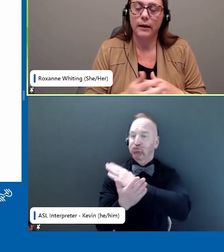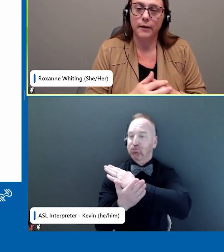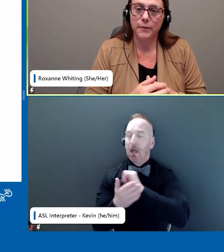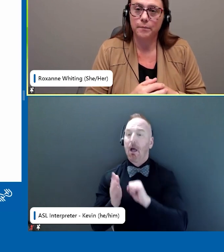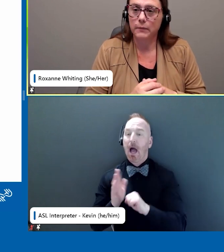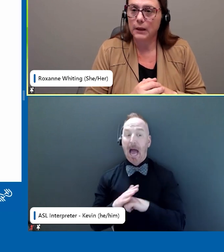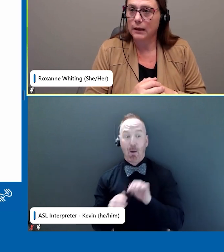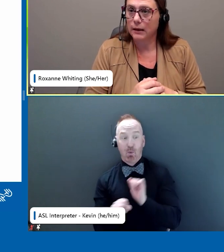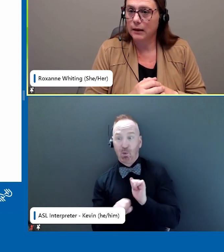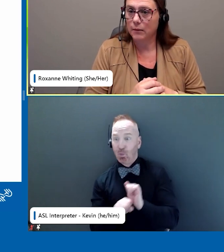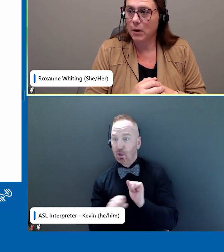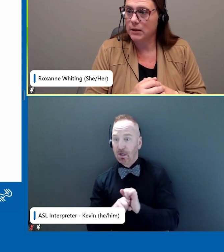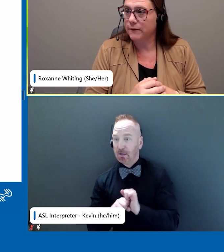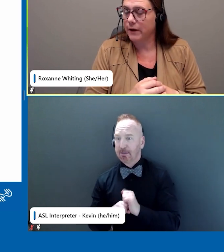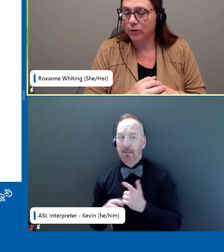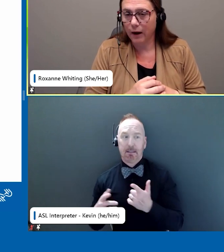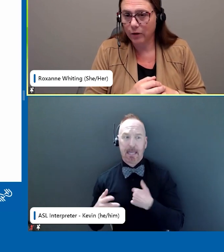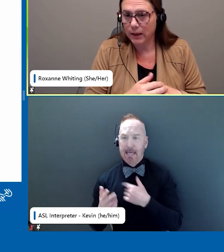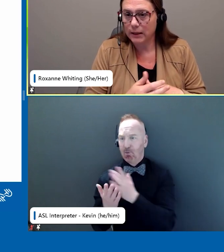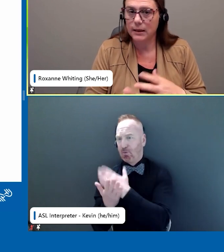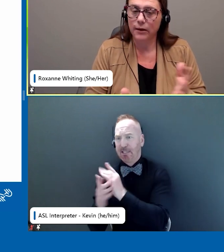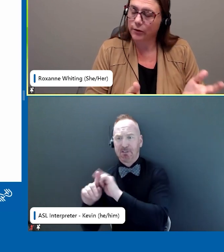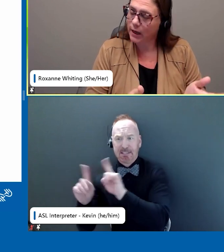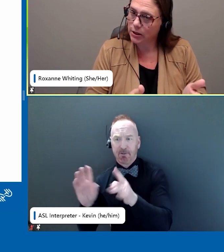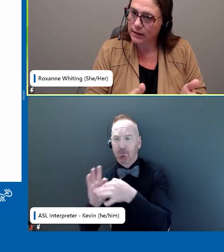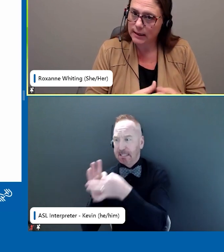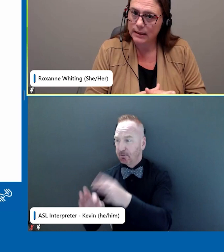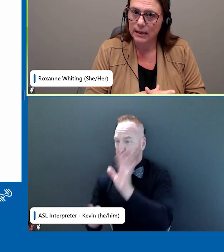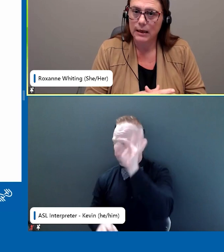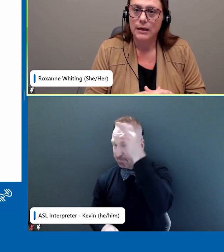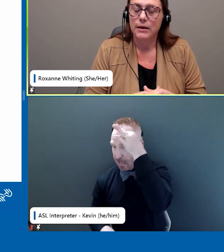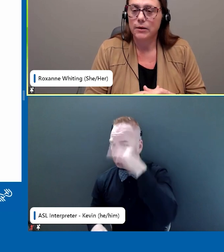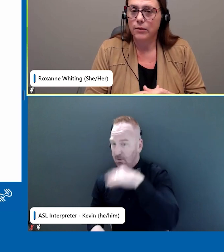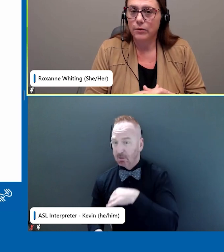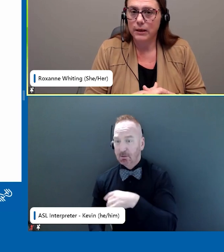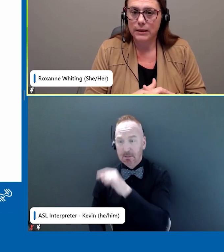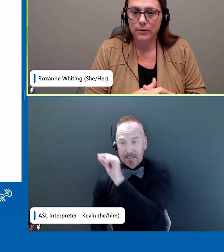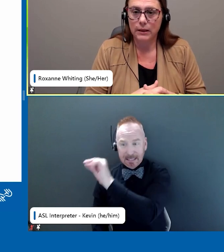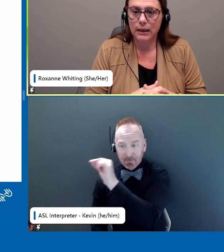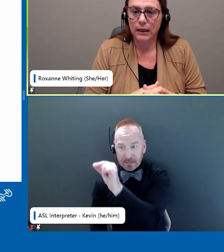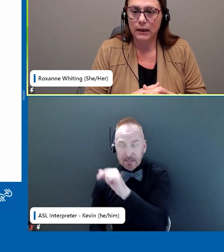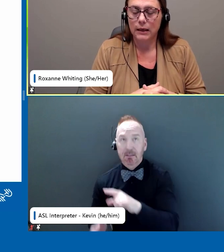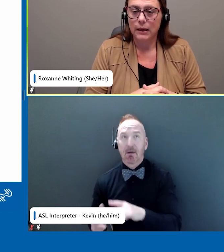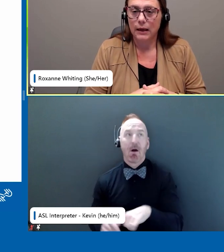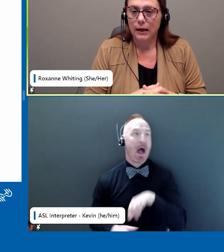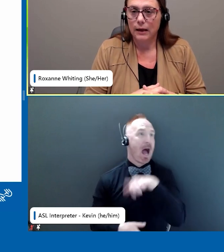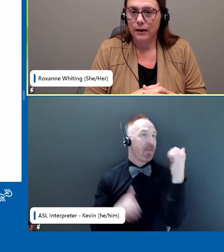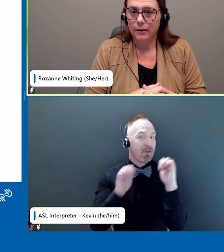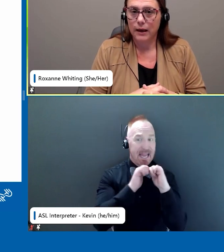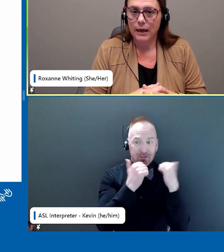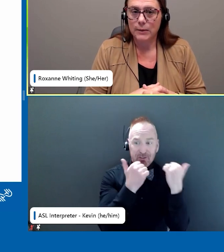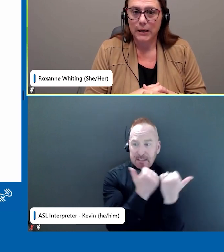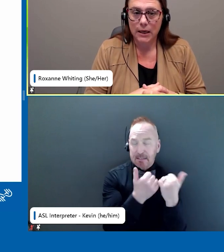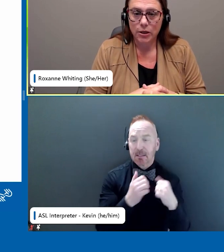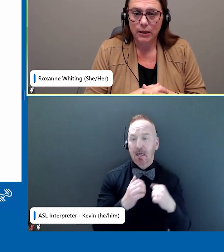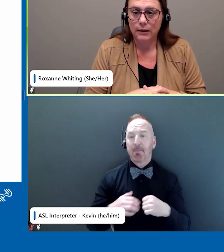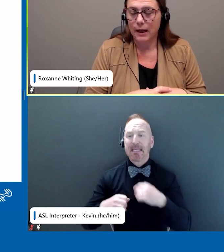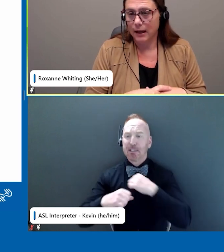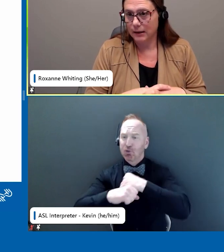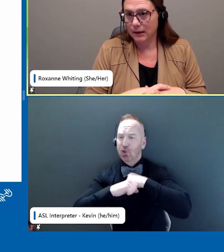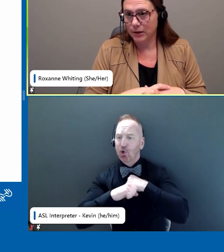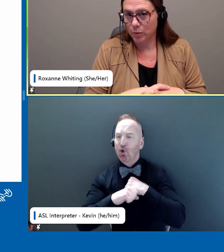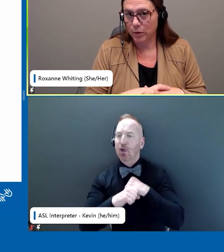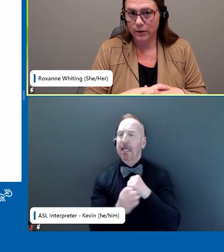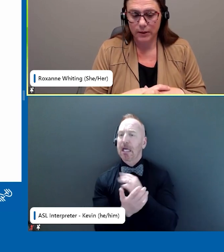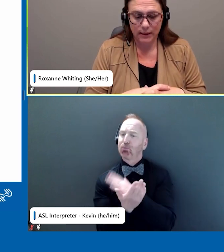do amongst the federal government and other agencies. So it's certainly an expectation